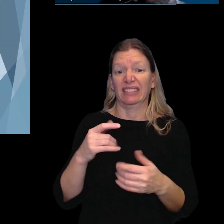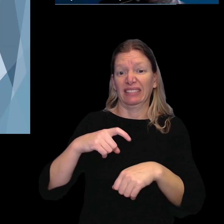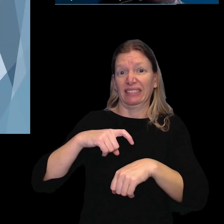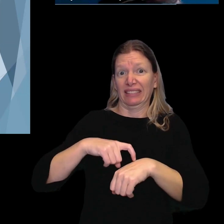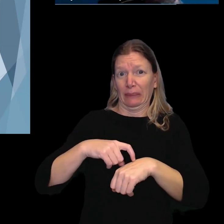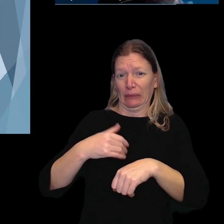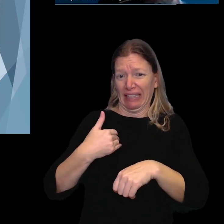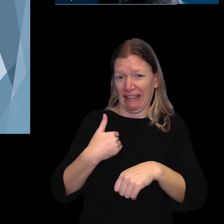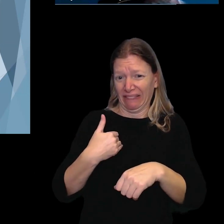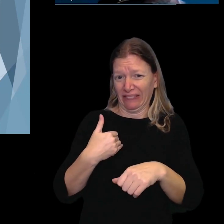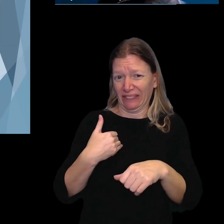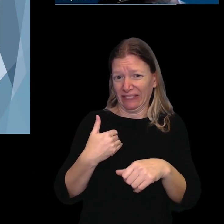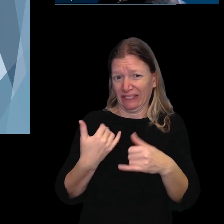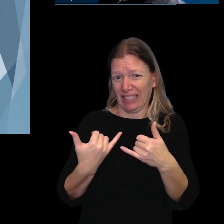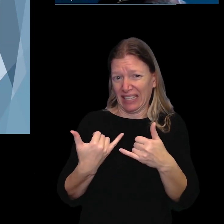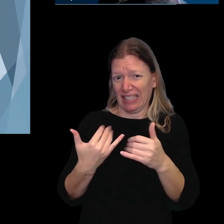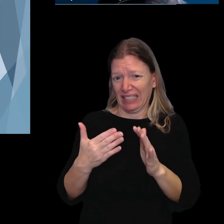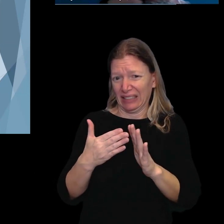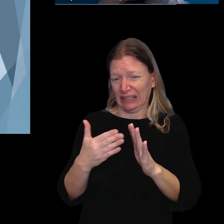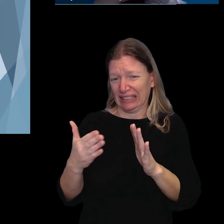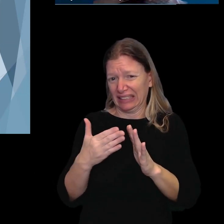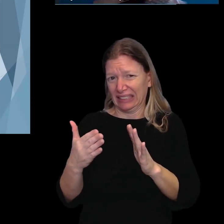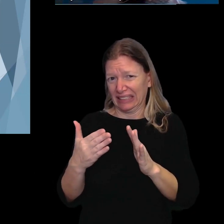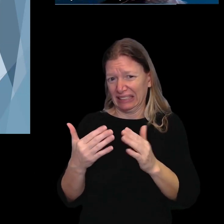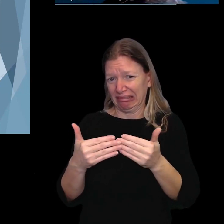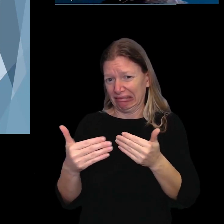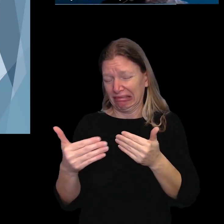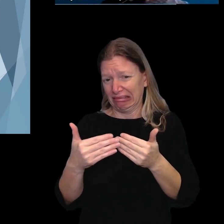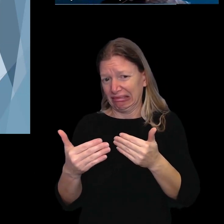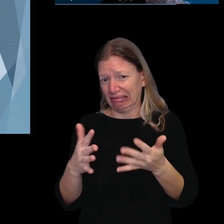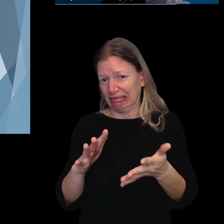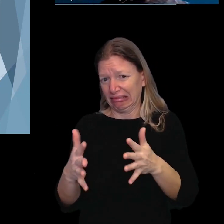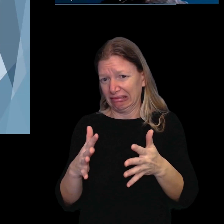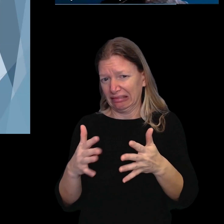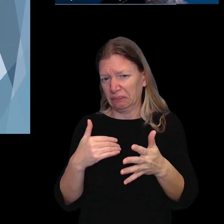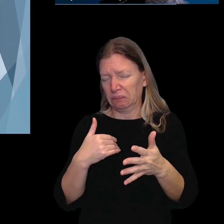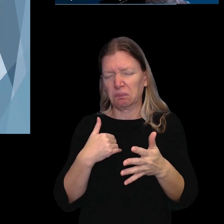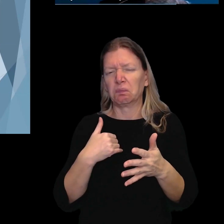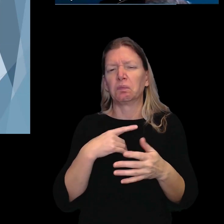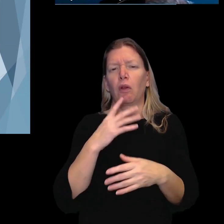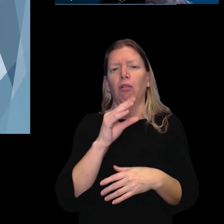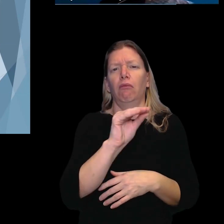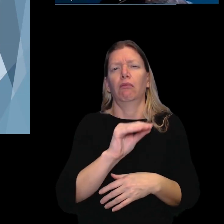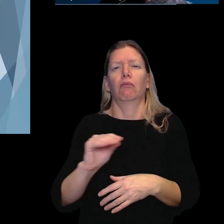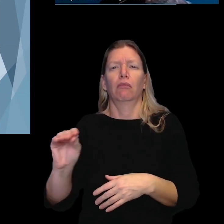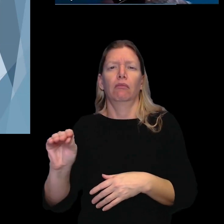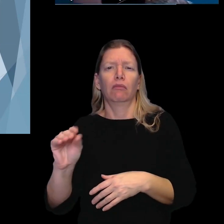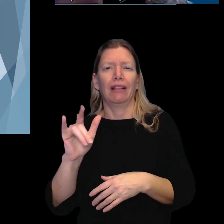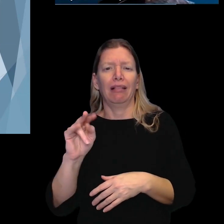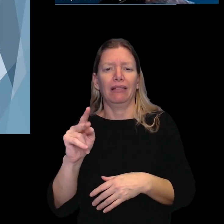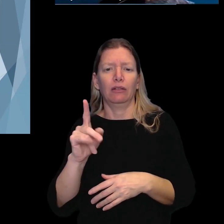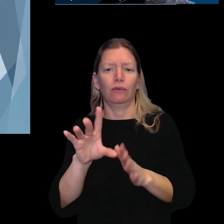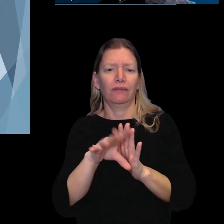And I think that given the amount of time we have, I will make